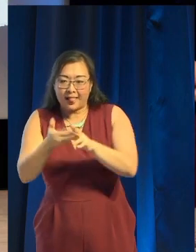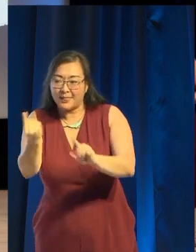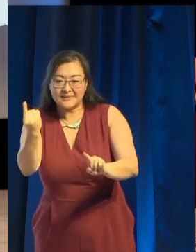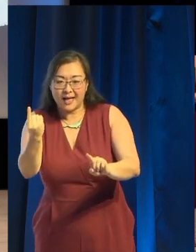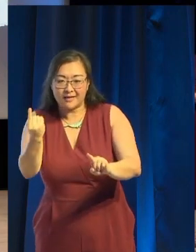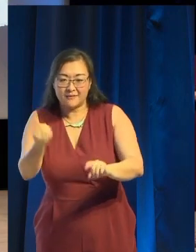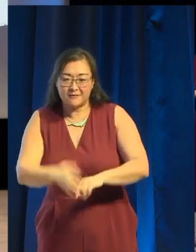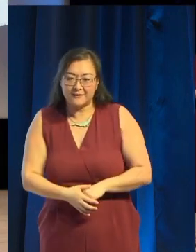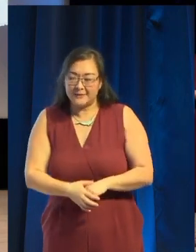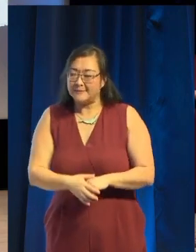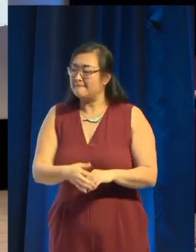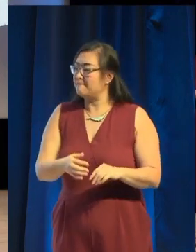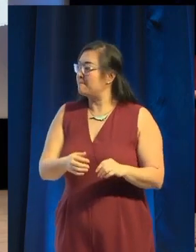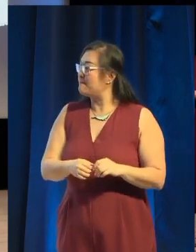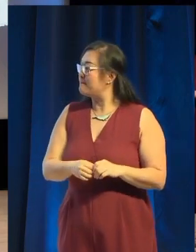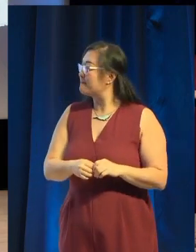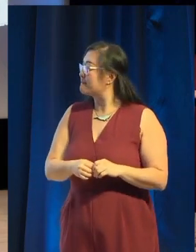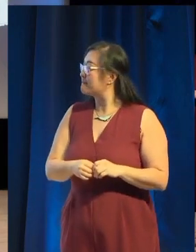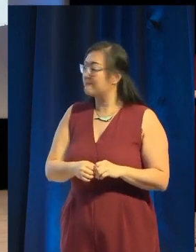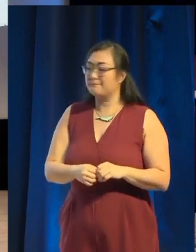the gaps are what he talks about.